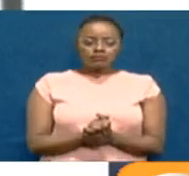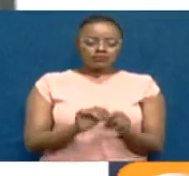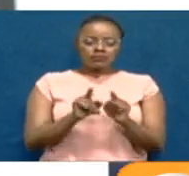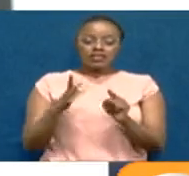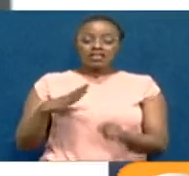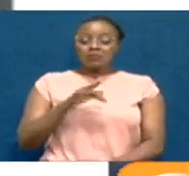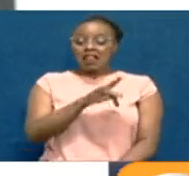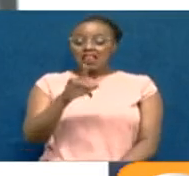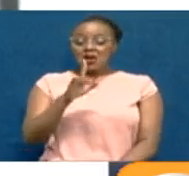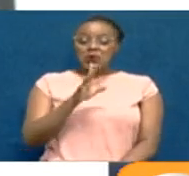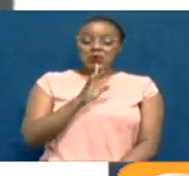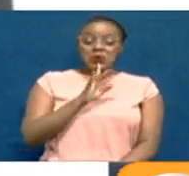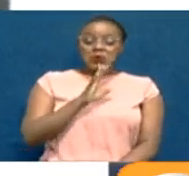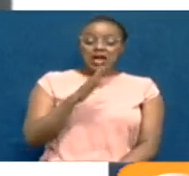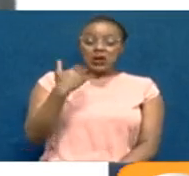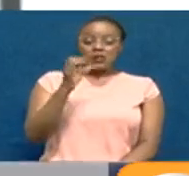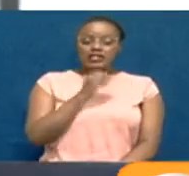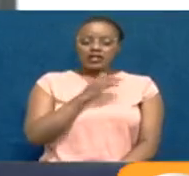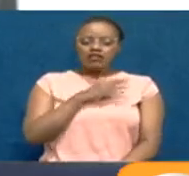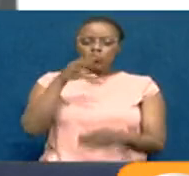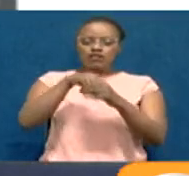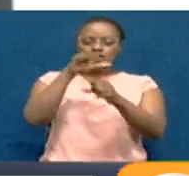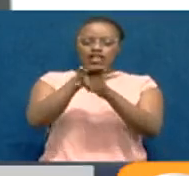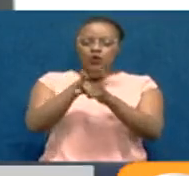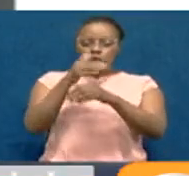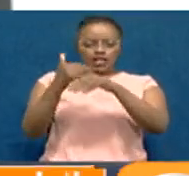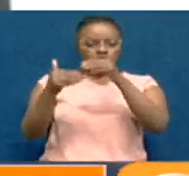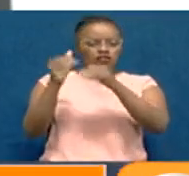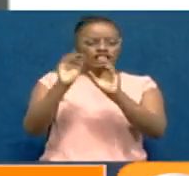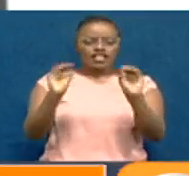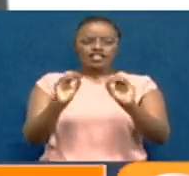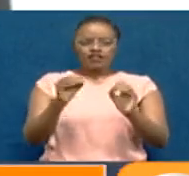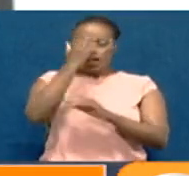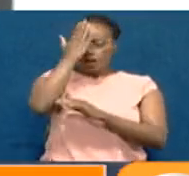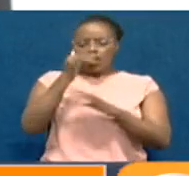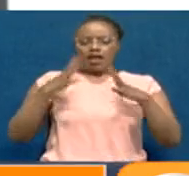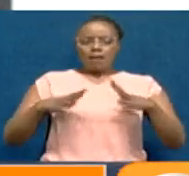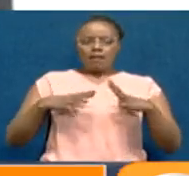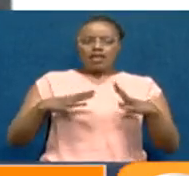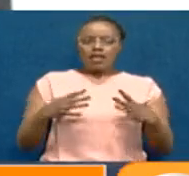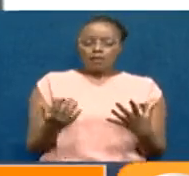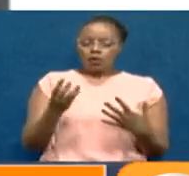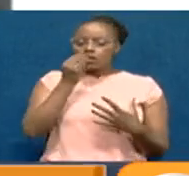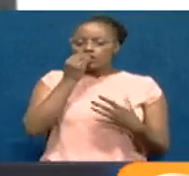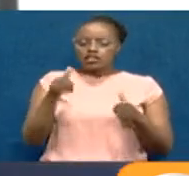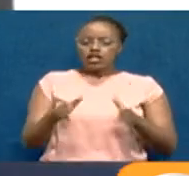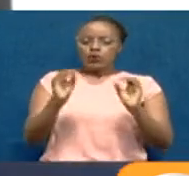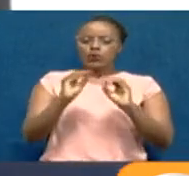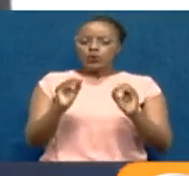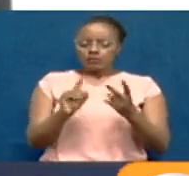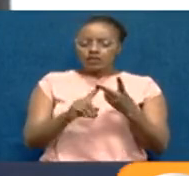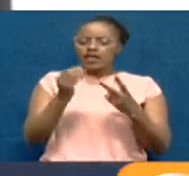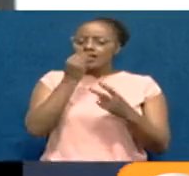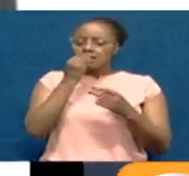The naysayers have said that we should not invest so heavily in infrastructure because people do not eat roads, they do not